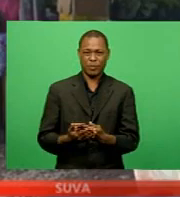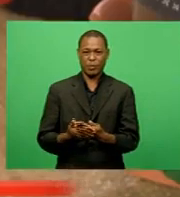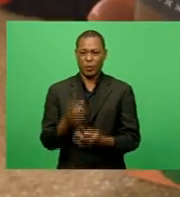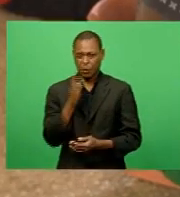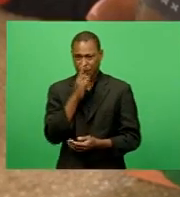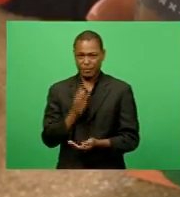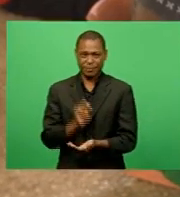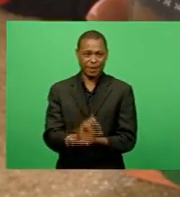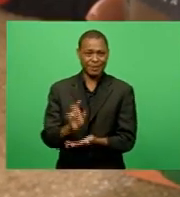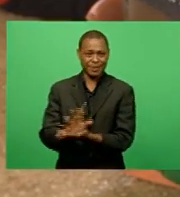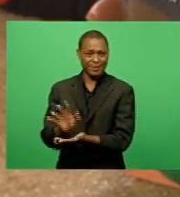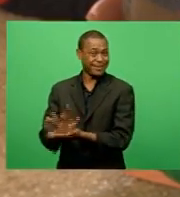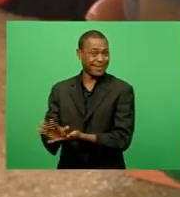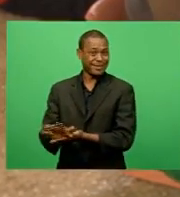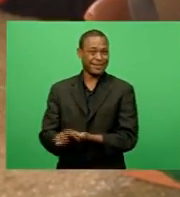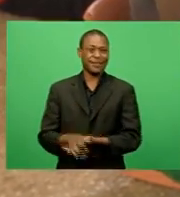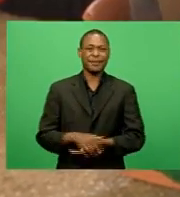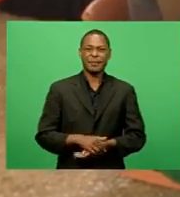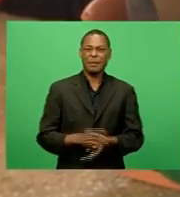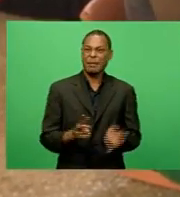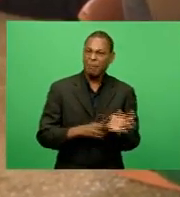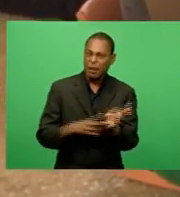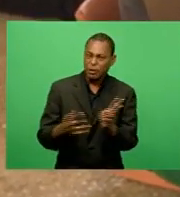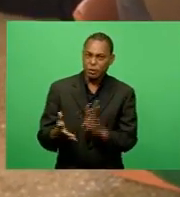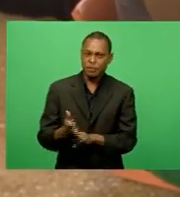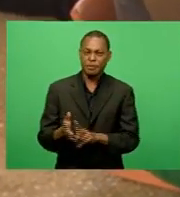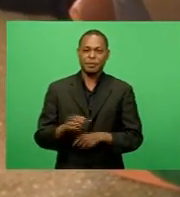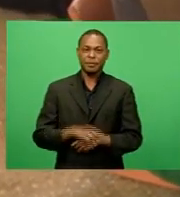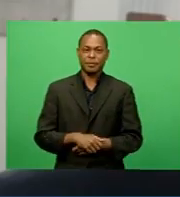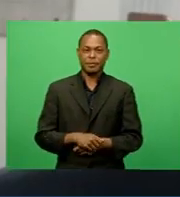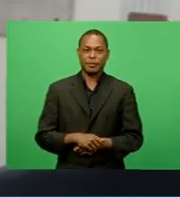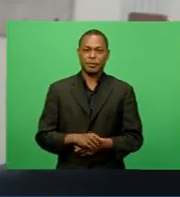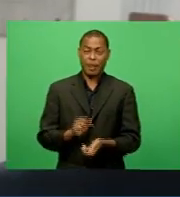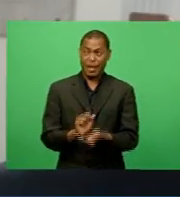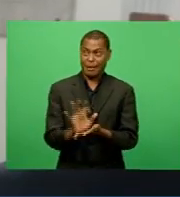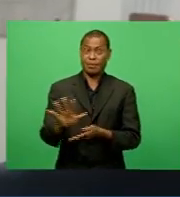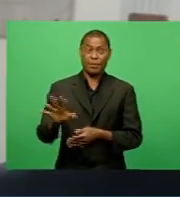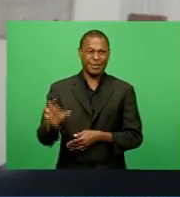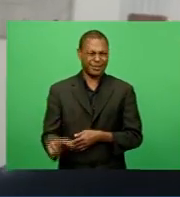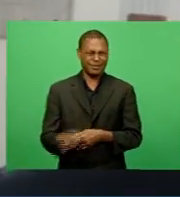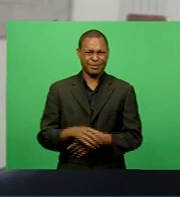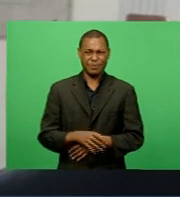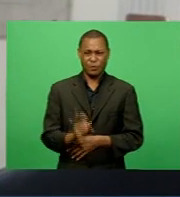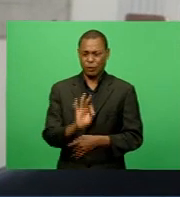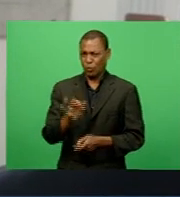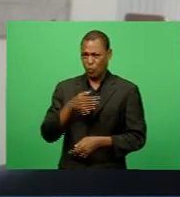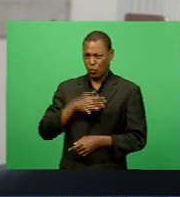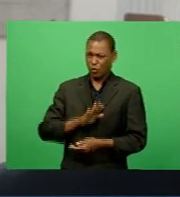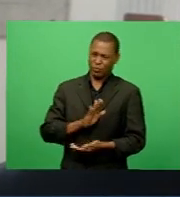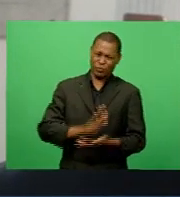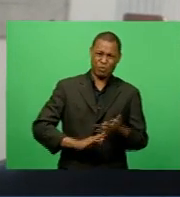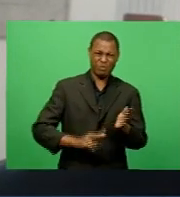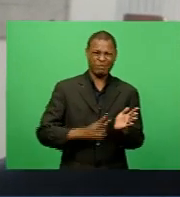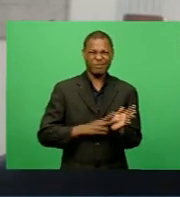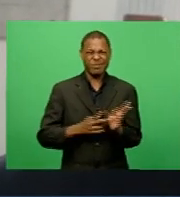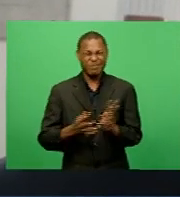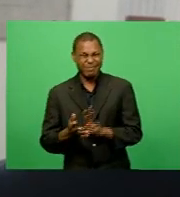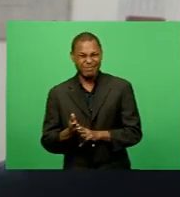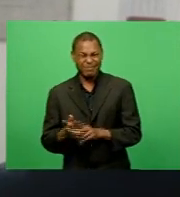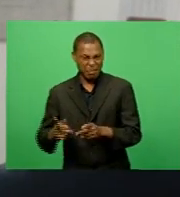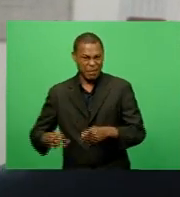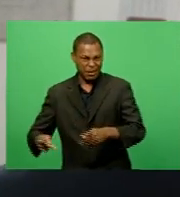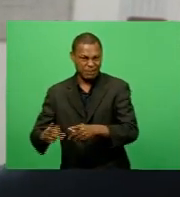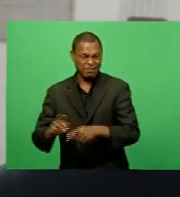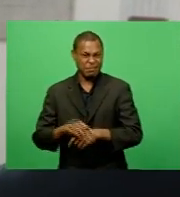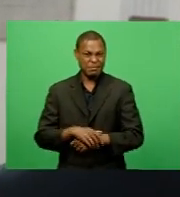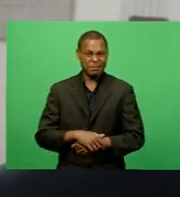livelihood of farmers in rural areas. But exporters are a bit reluctant to go in the interior rural because there is quite a bit of cost involved in.